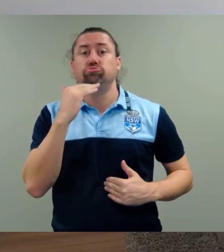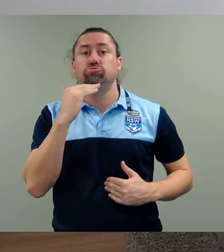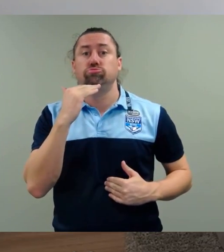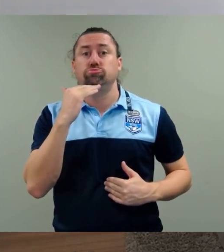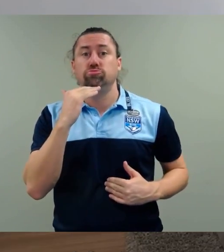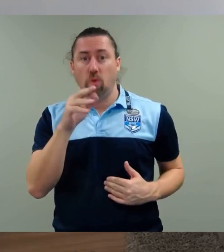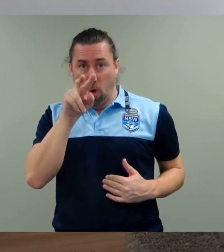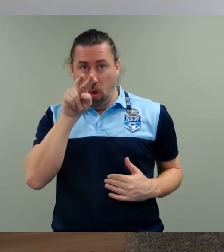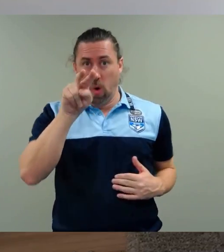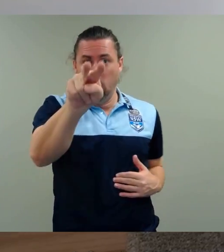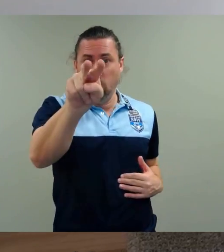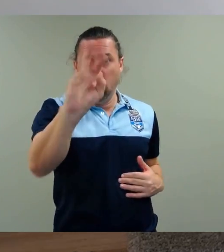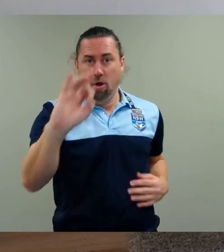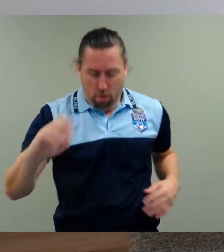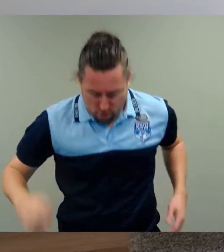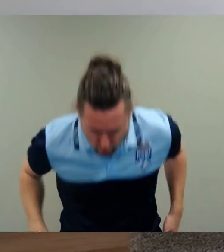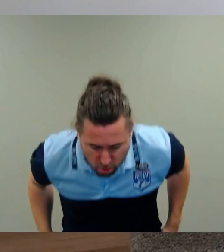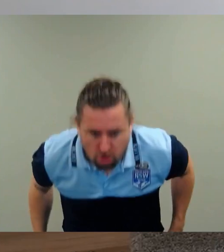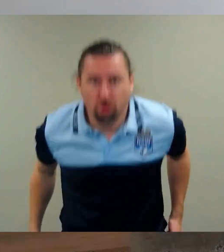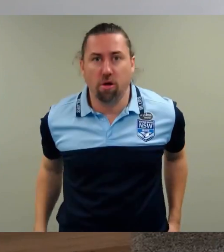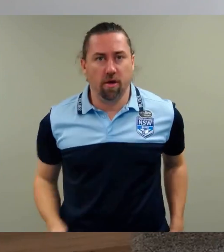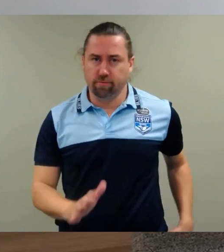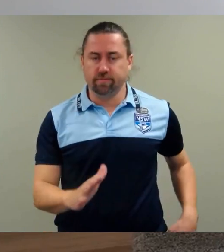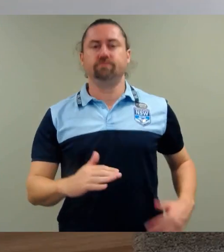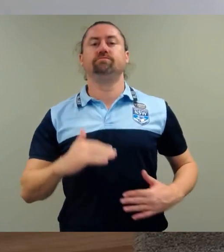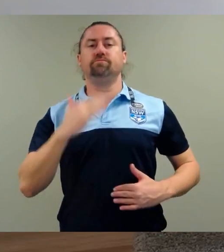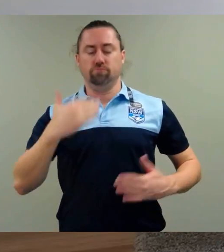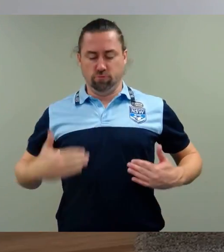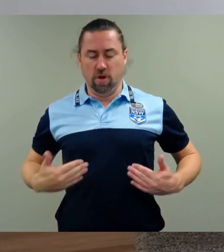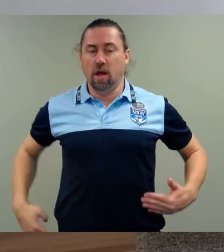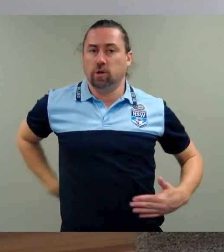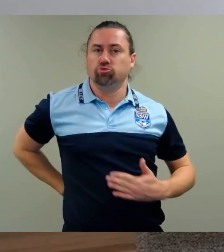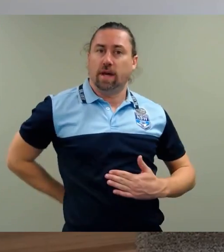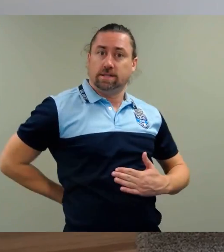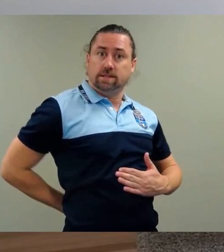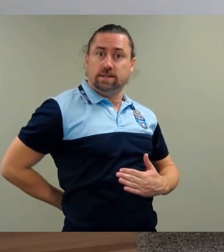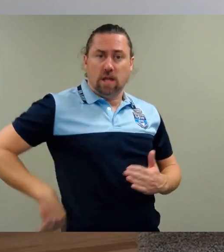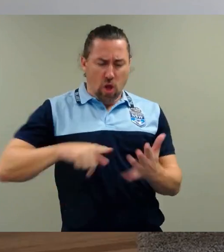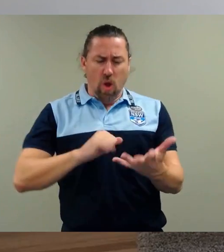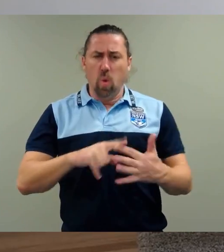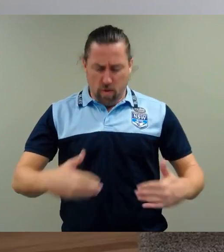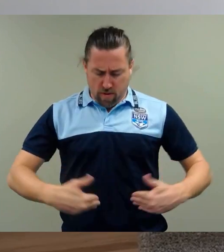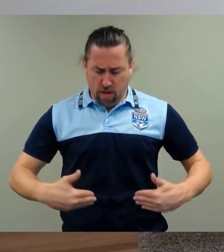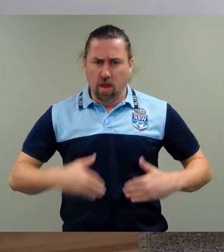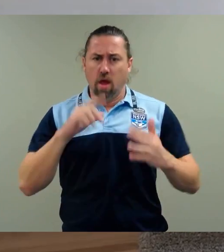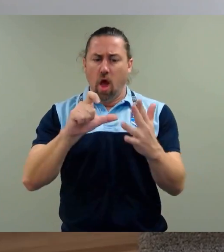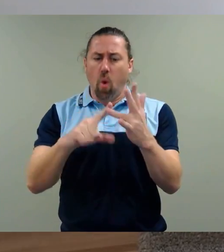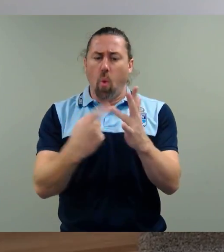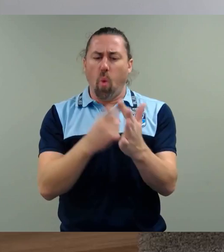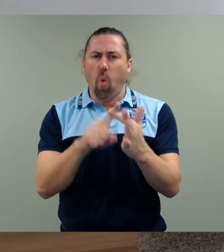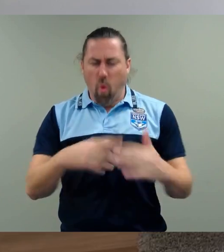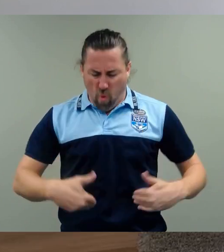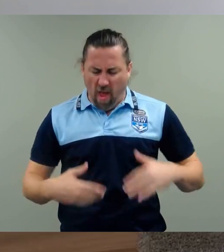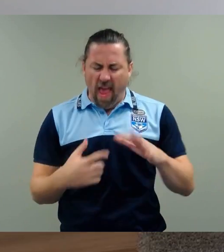keep your chin up and facing forward throughout the entire movement. Keep your back nice and straight by engaging those core muscles as